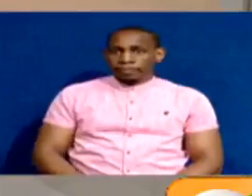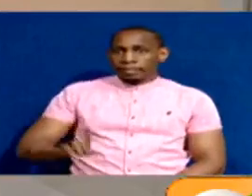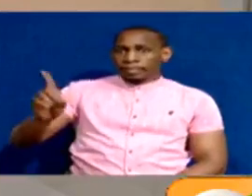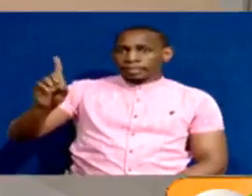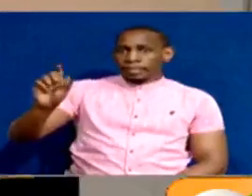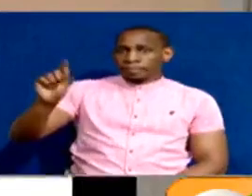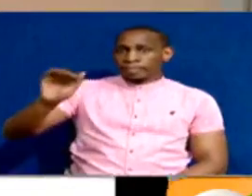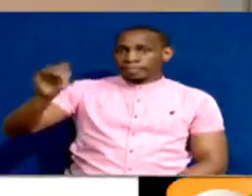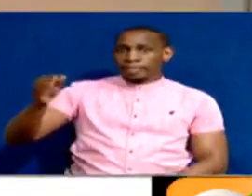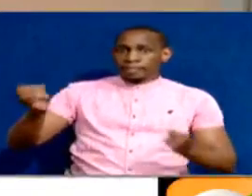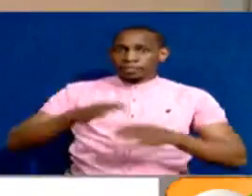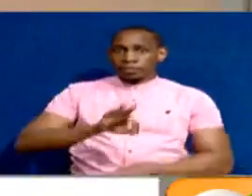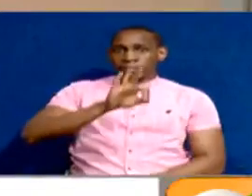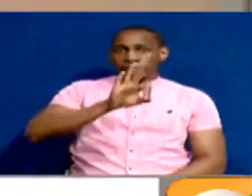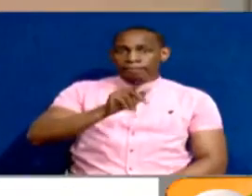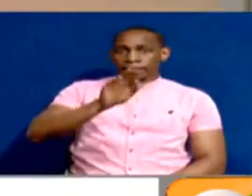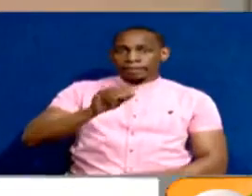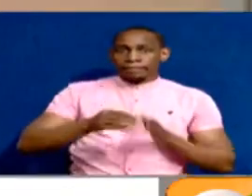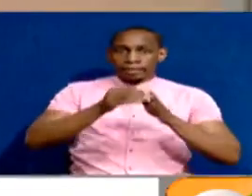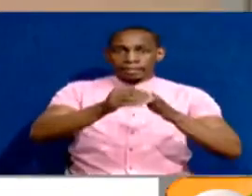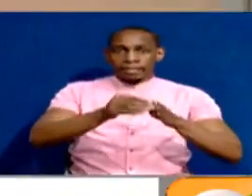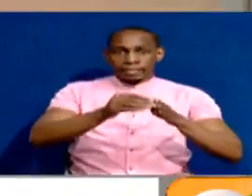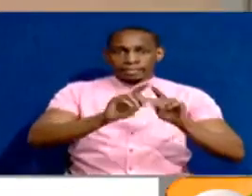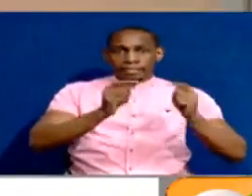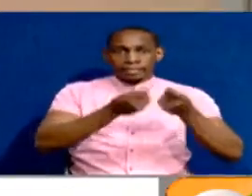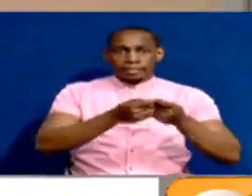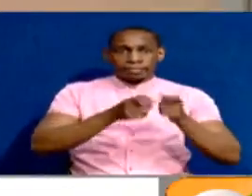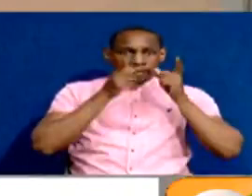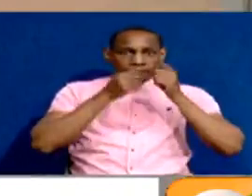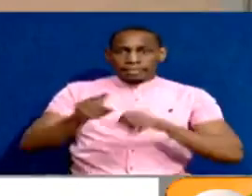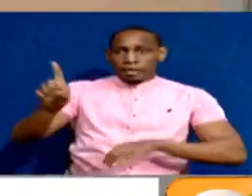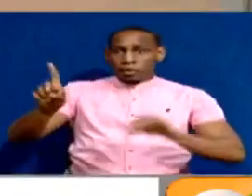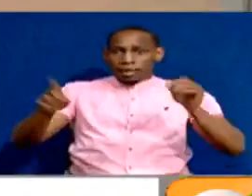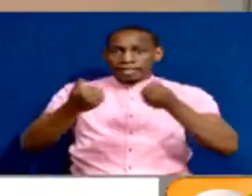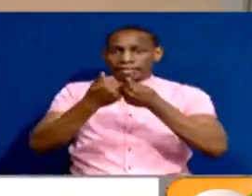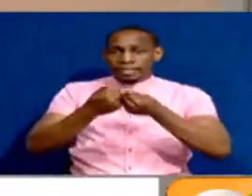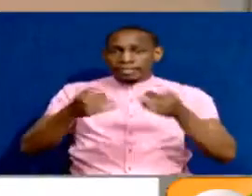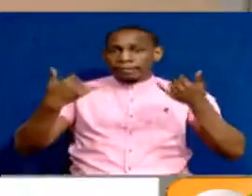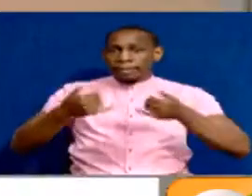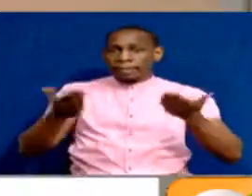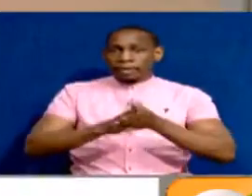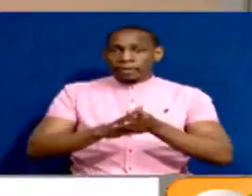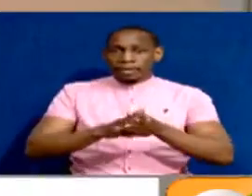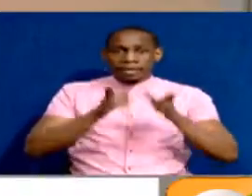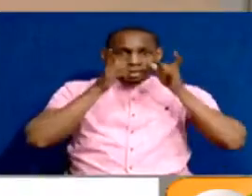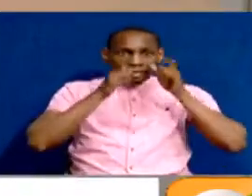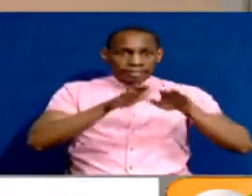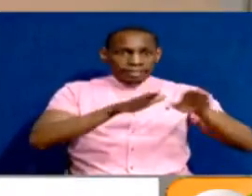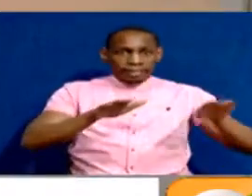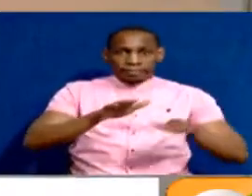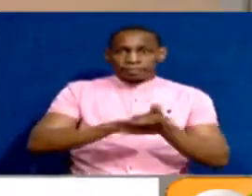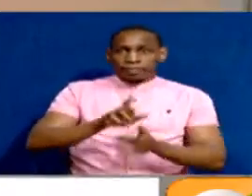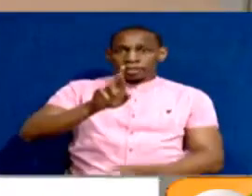Nairobi City Stars stunned FKF Premier League leaders Tusker FC 1-0 in a match that was played at their home turf in Ruaraka